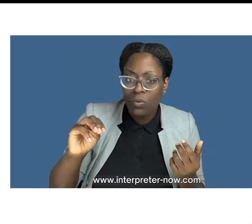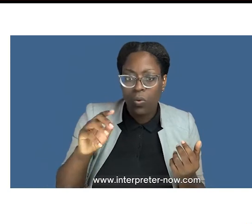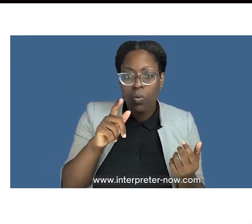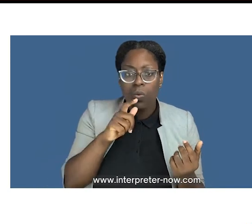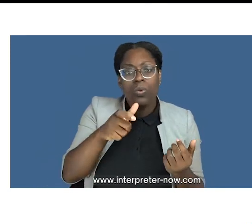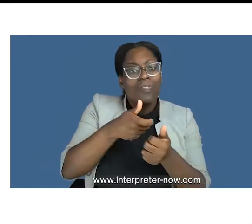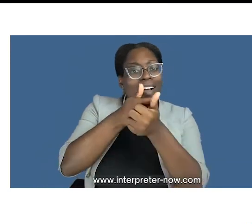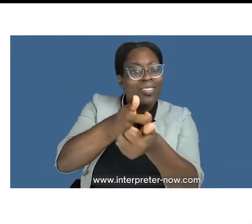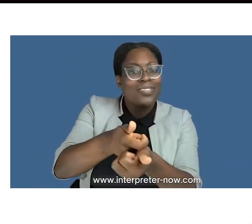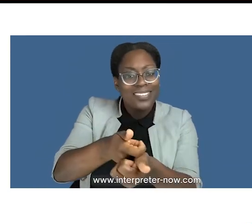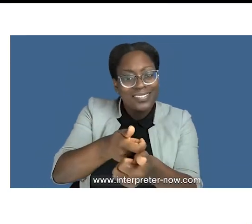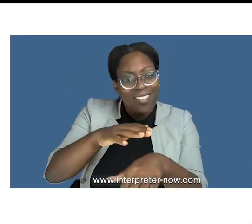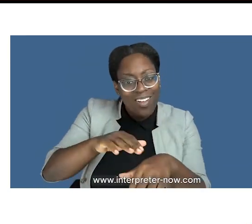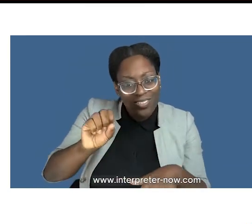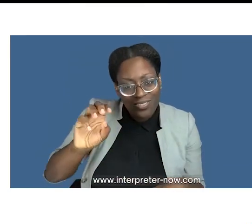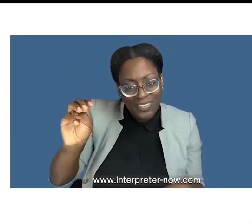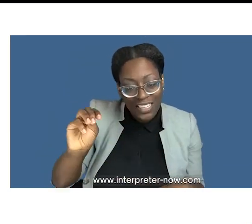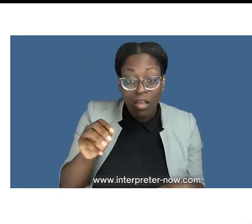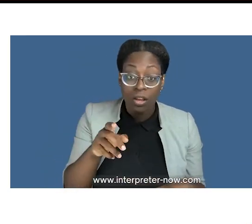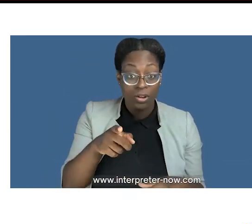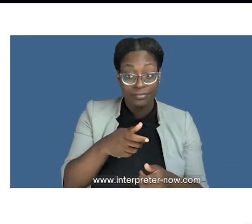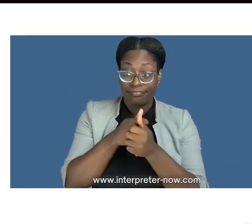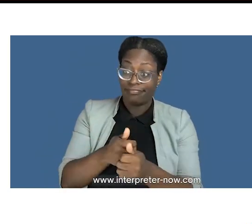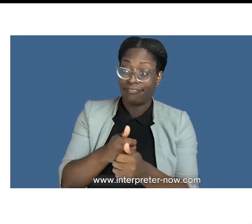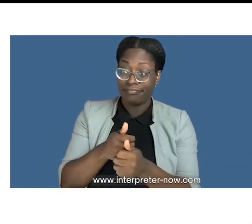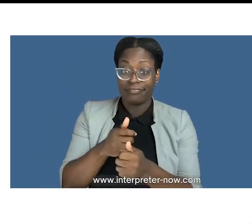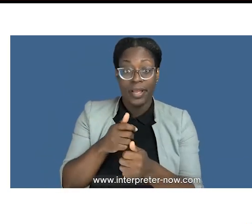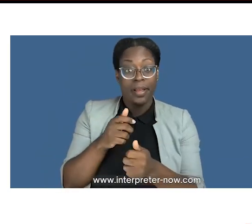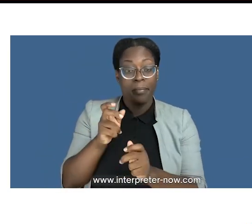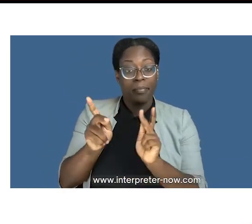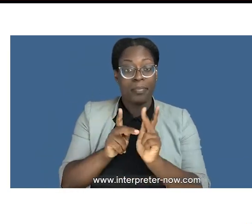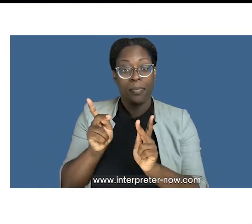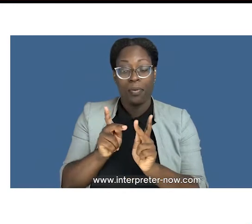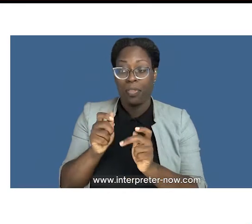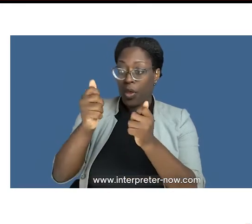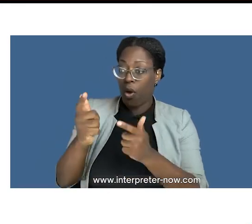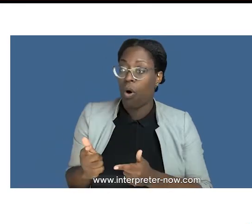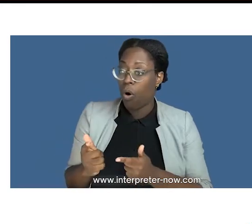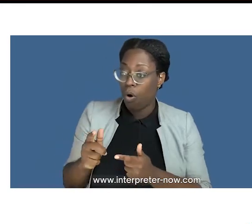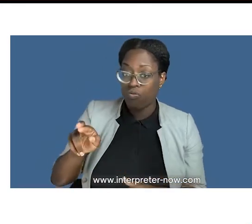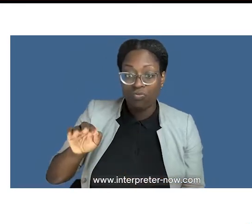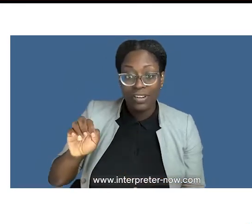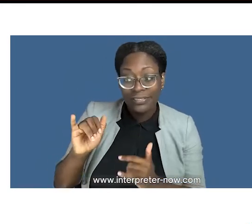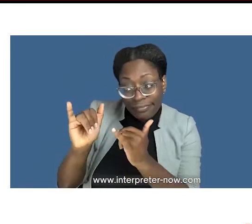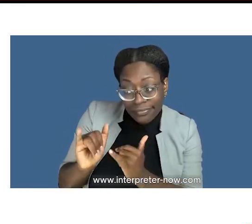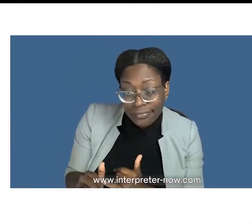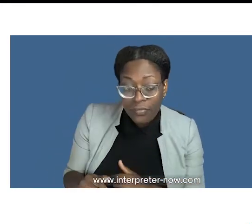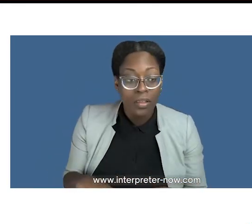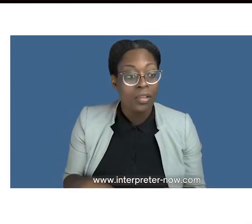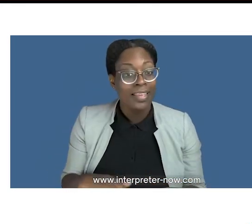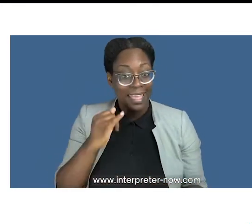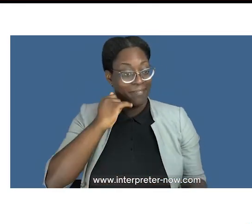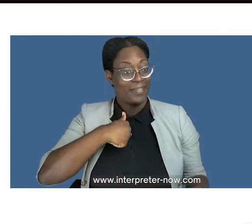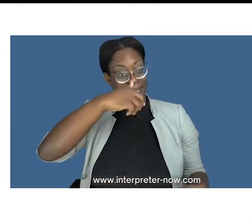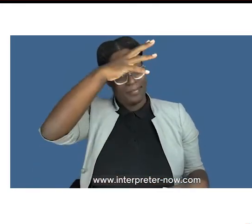social media? Like, who are you following? Are you following everyone that is from your same race? Are